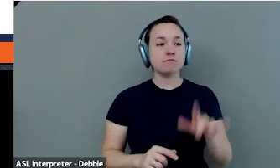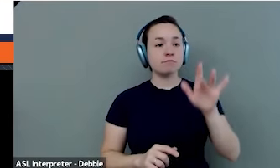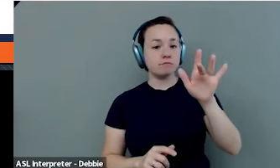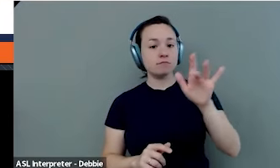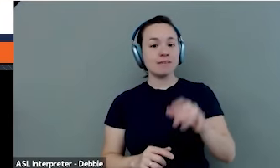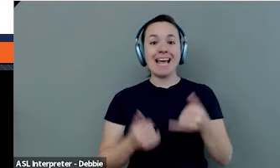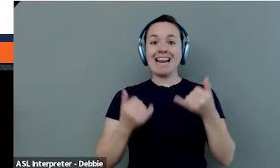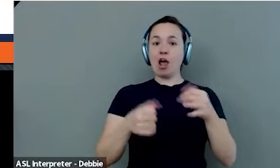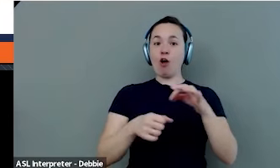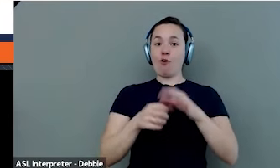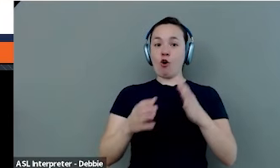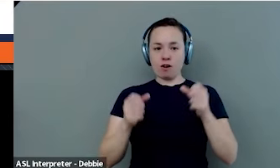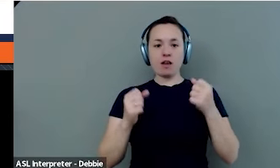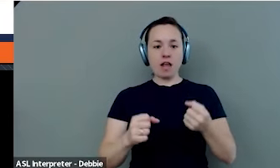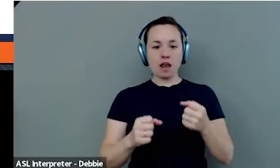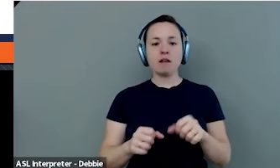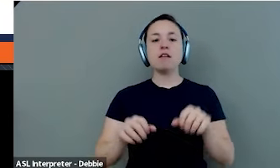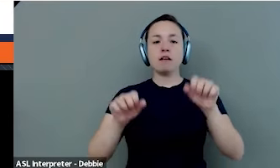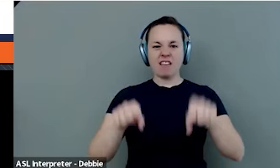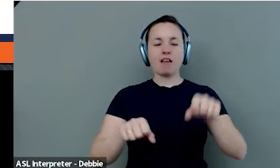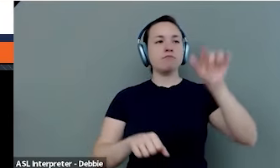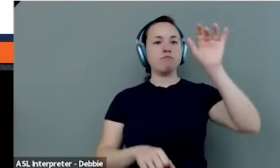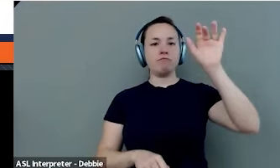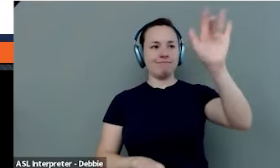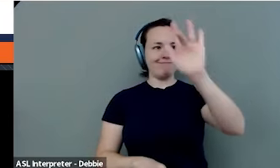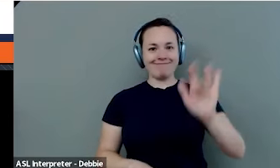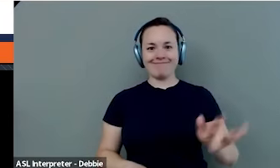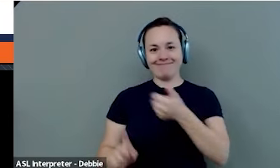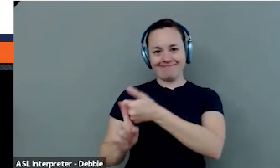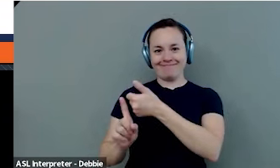Now the voter can use the ballot marking touchscreen.